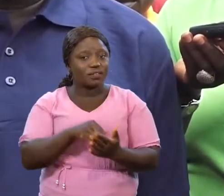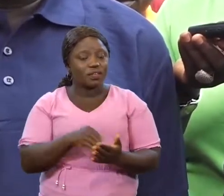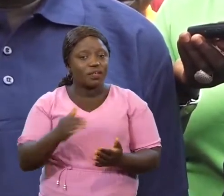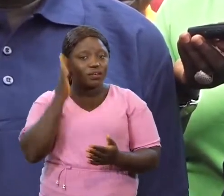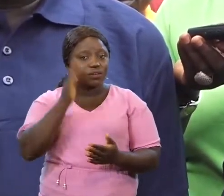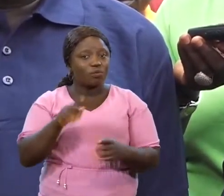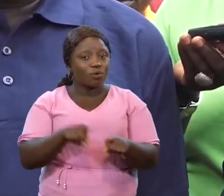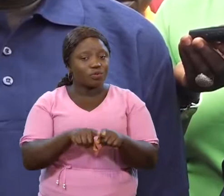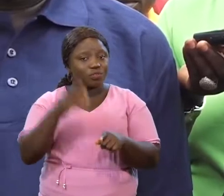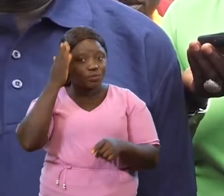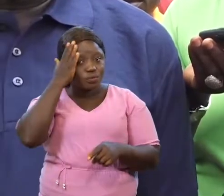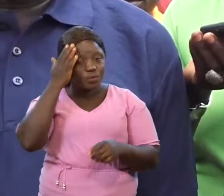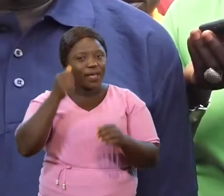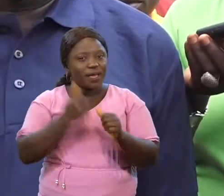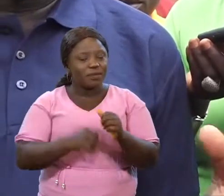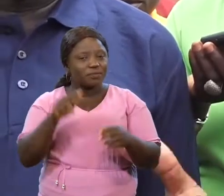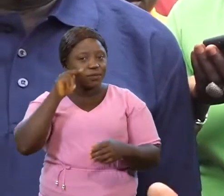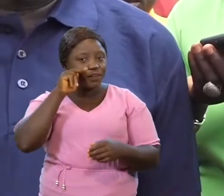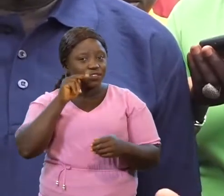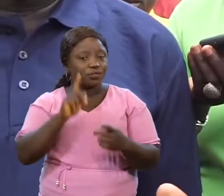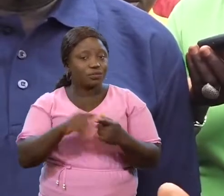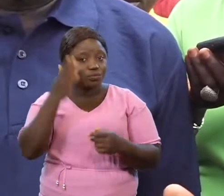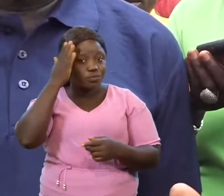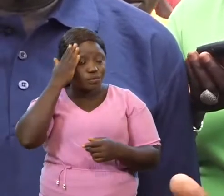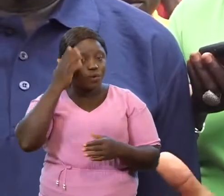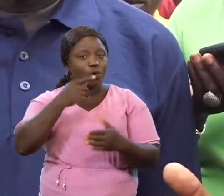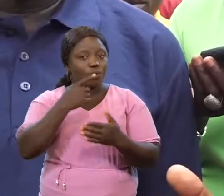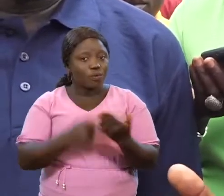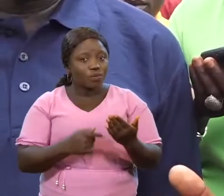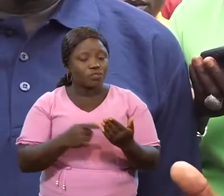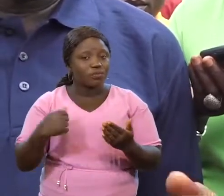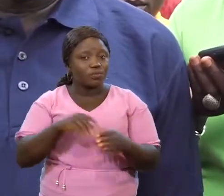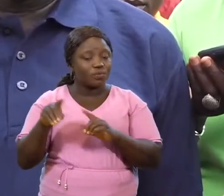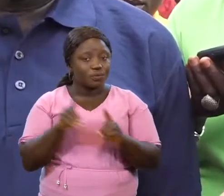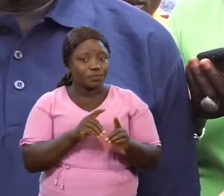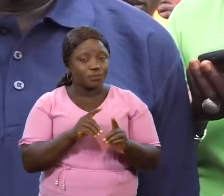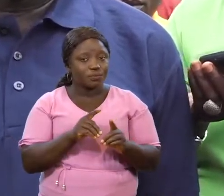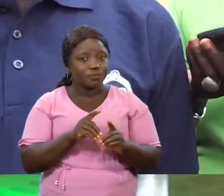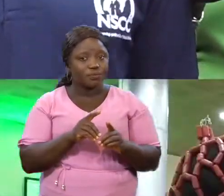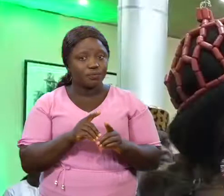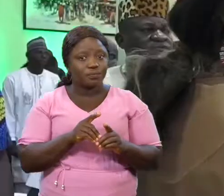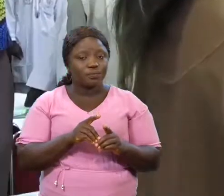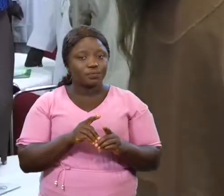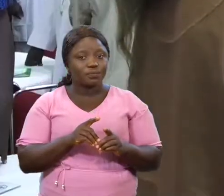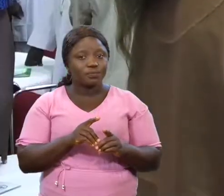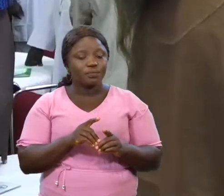also let Nigerians know what your objectives are.